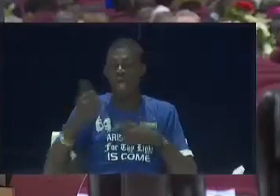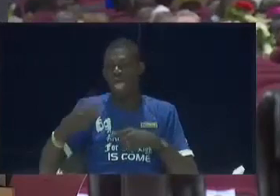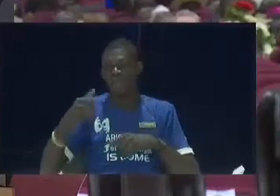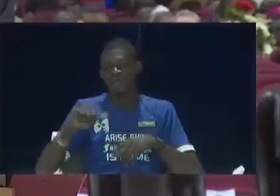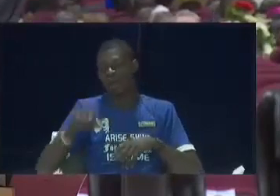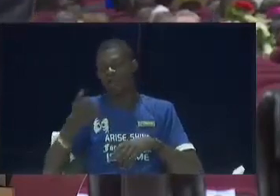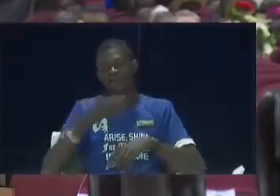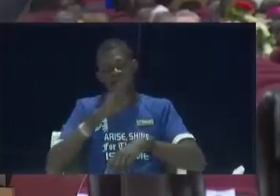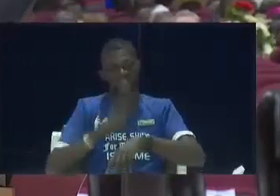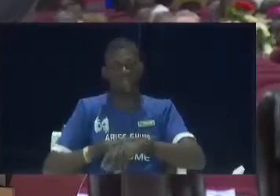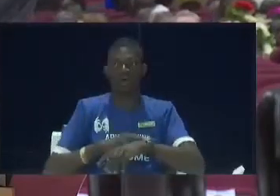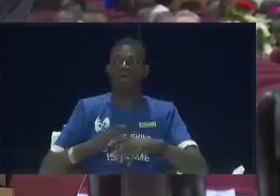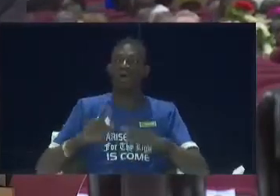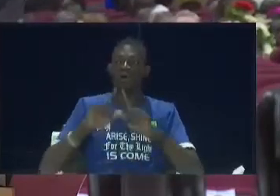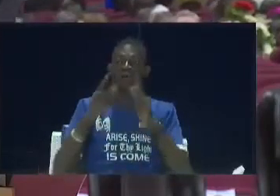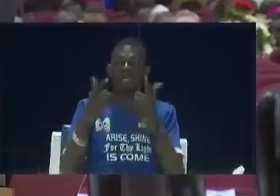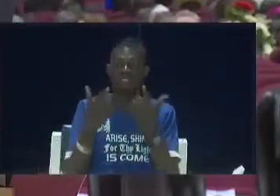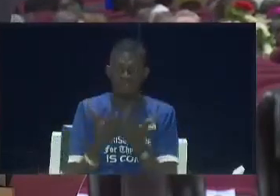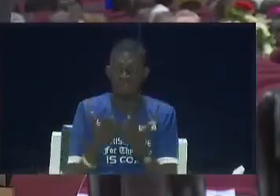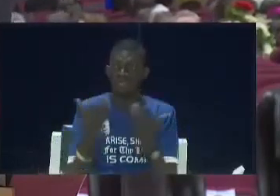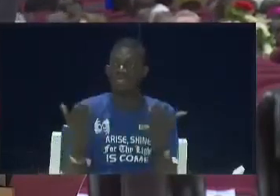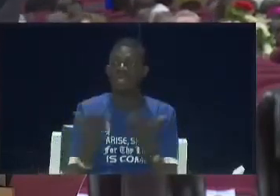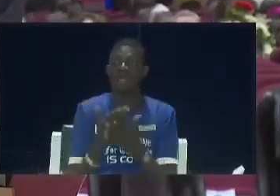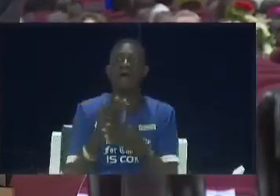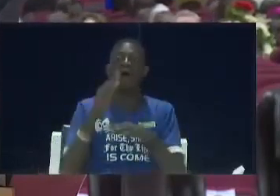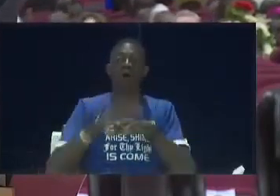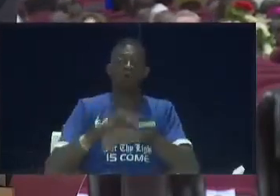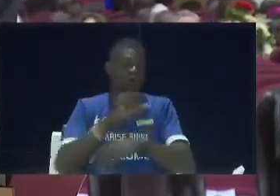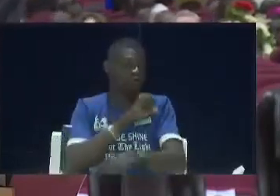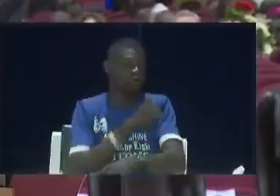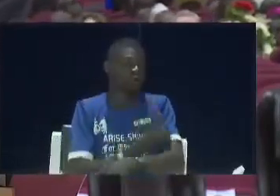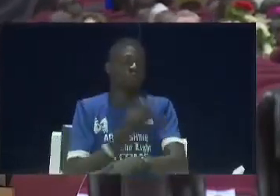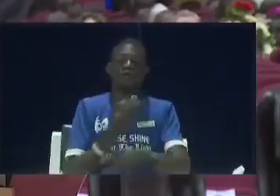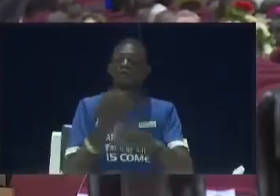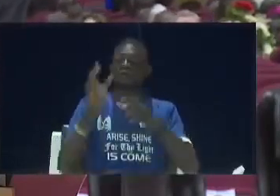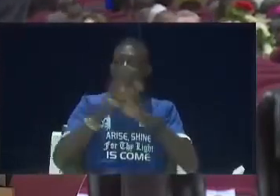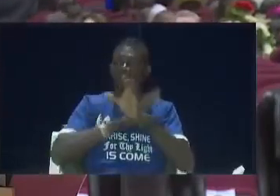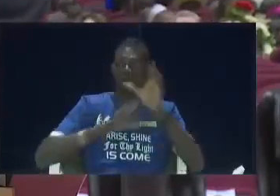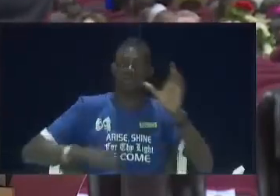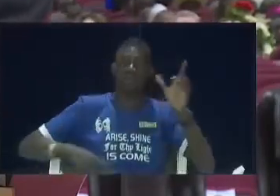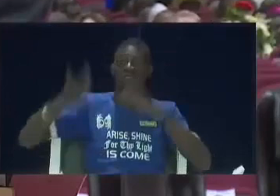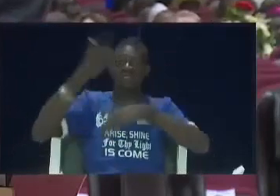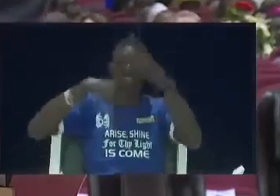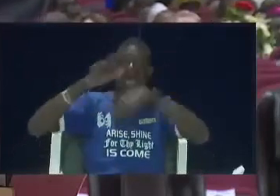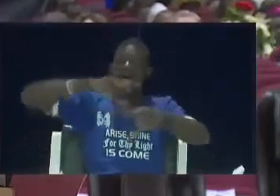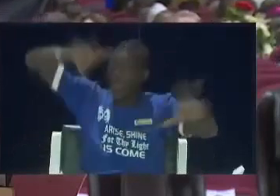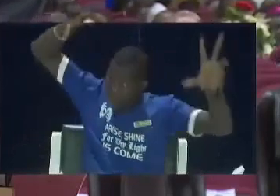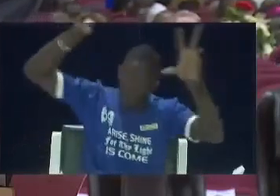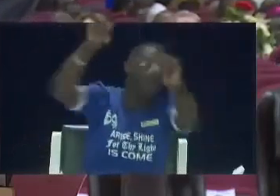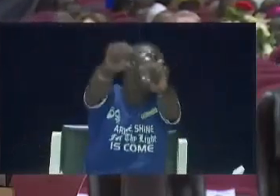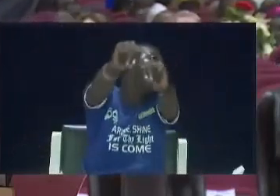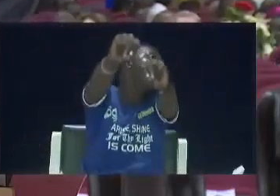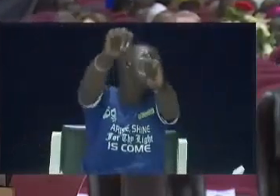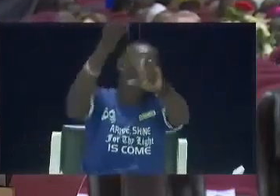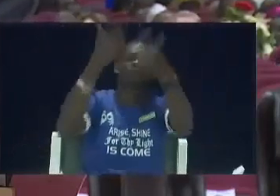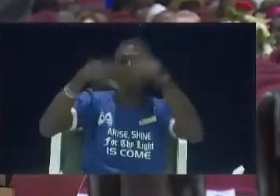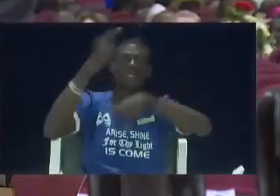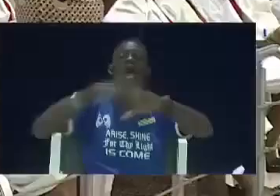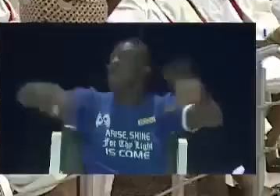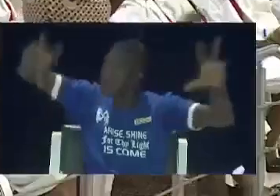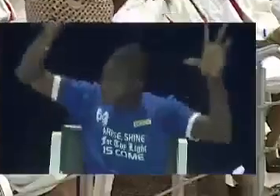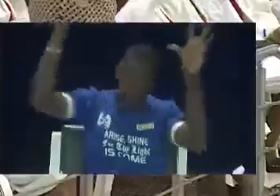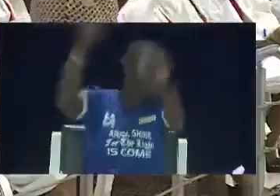of the world, collectively here on the authority of Christ, we say no. Somebody shout